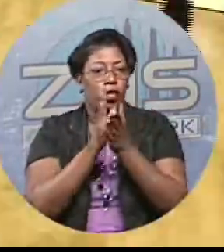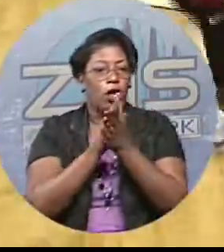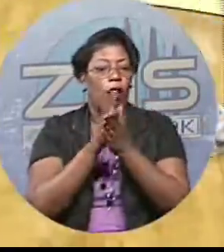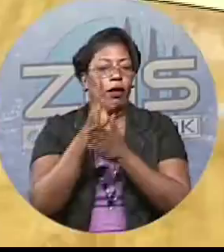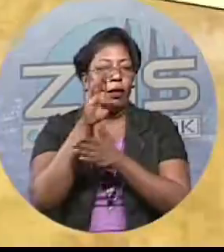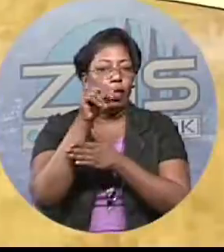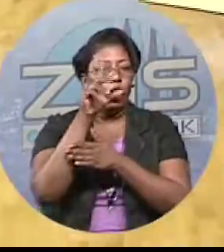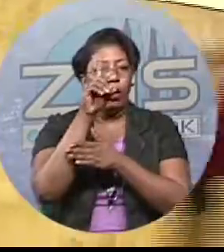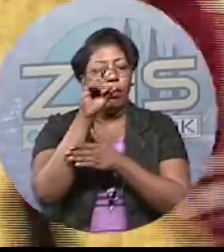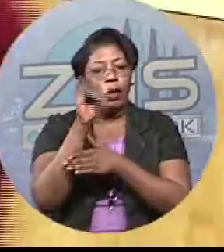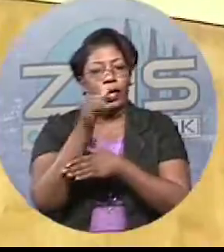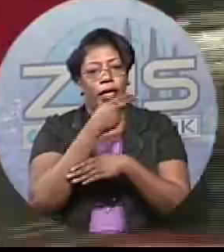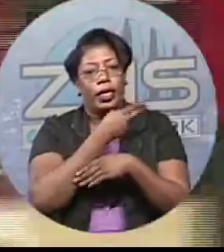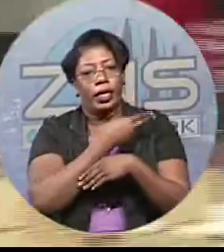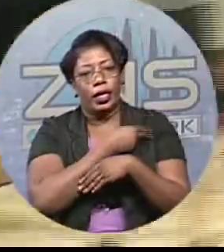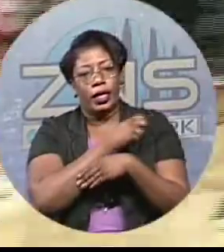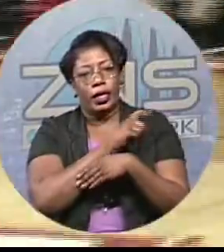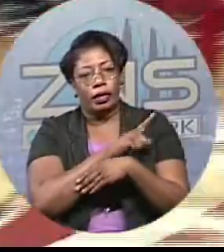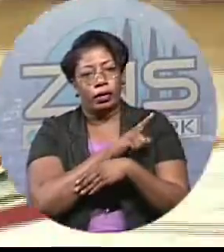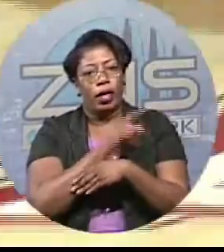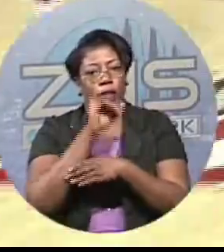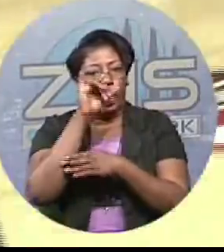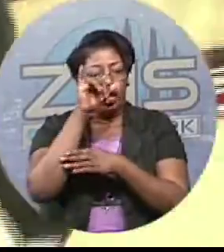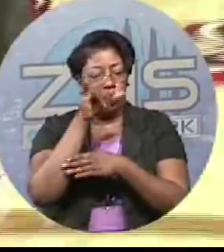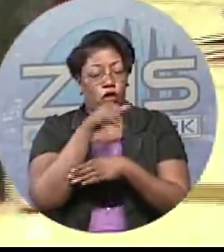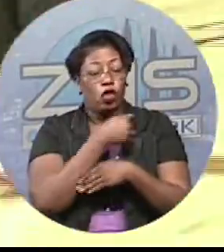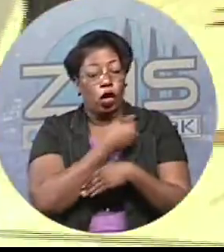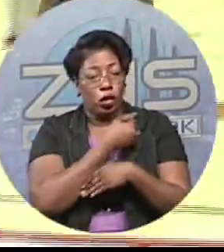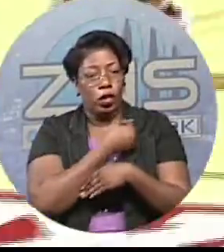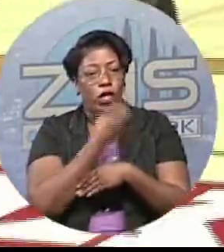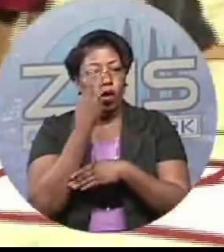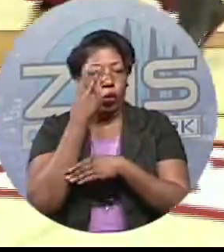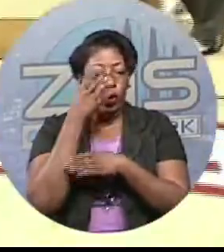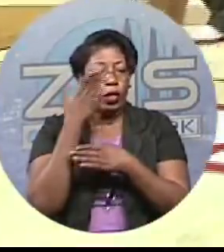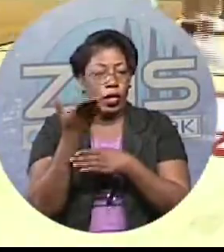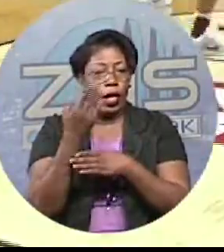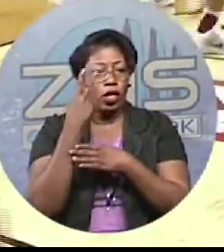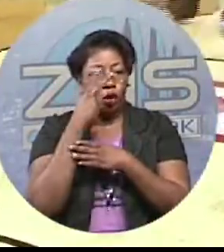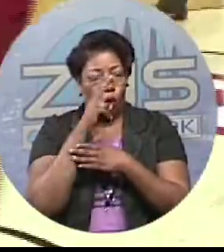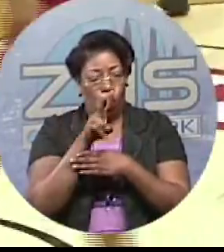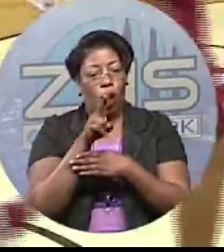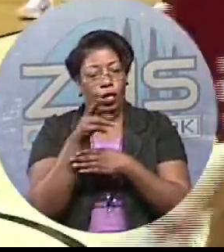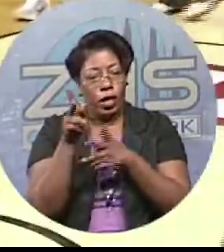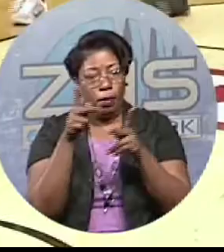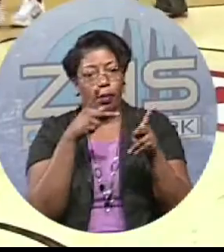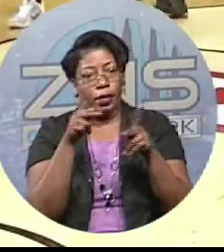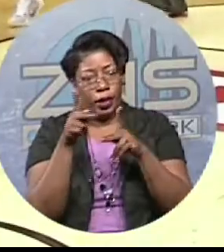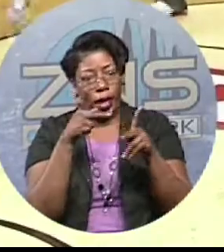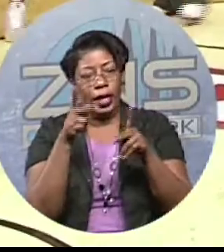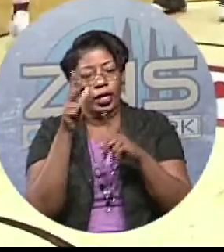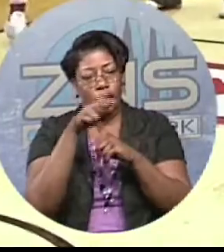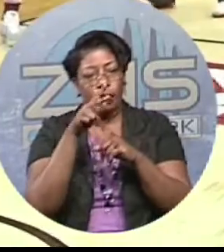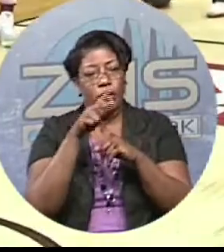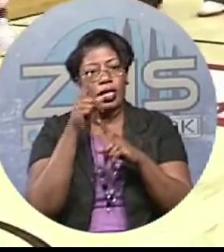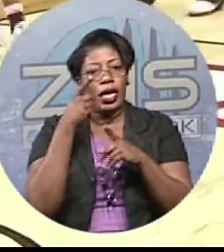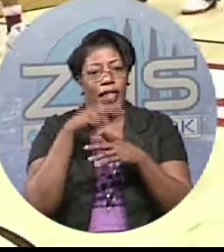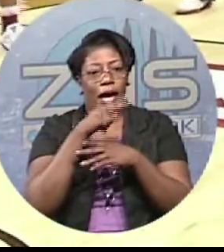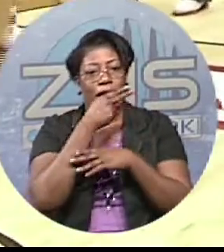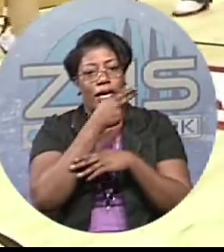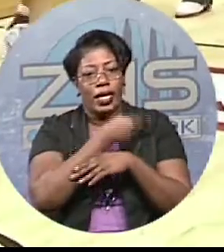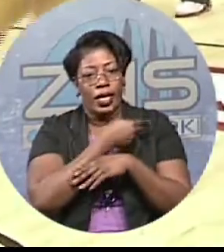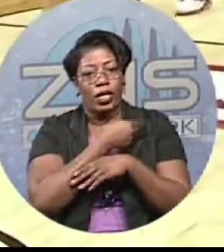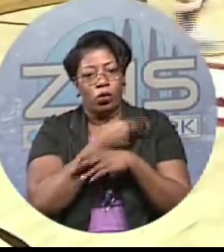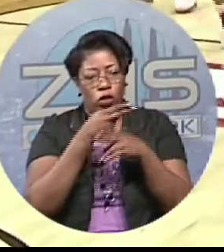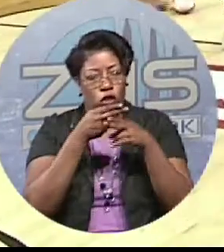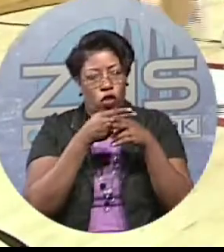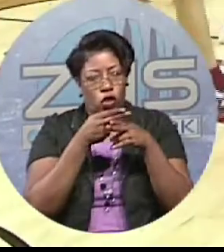in men's college basketball. Johnson, who was on hand to watch him play in his final Big 12 Conference championships, said Hield was short of